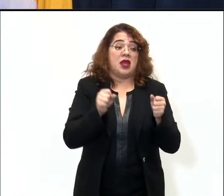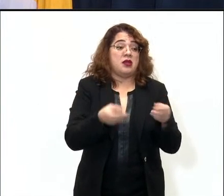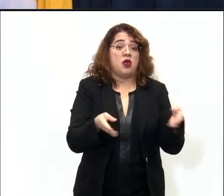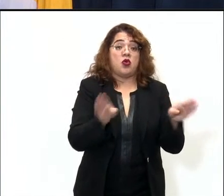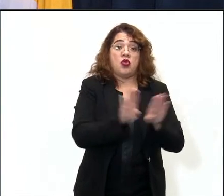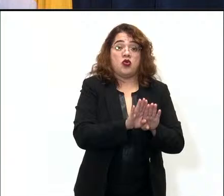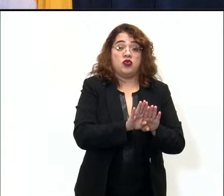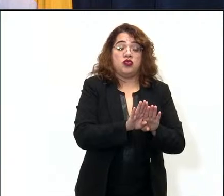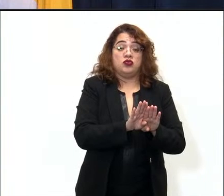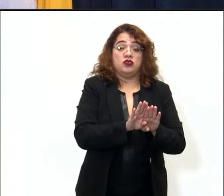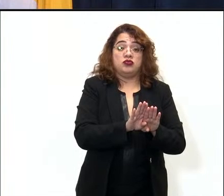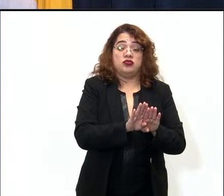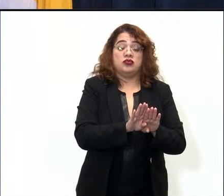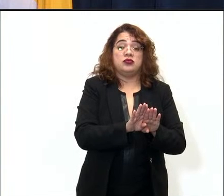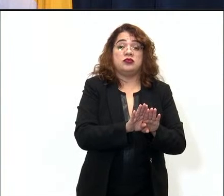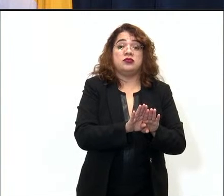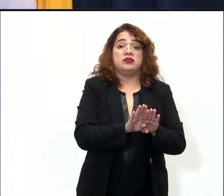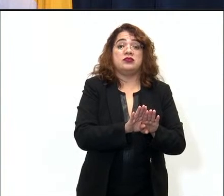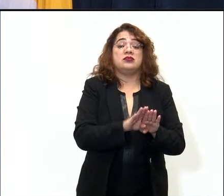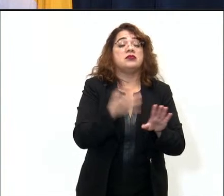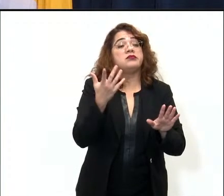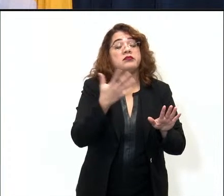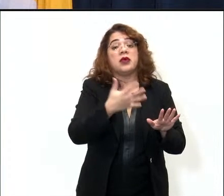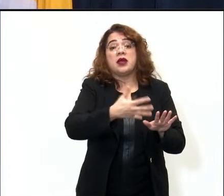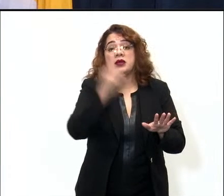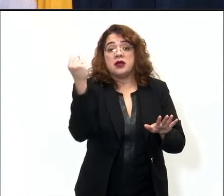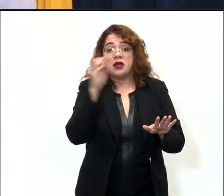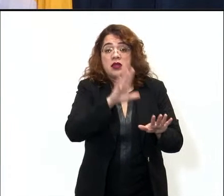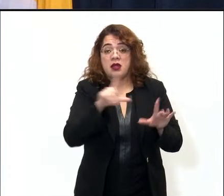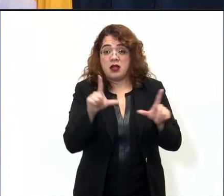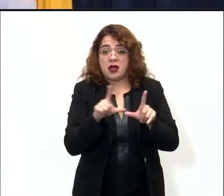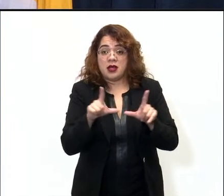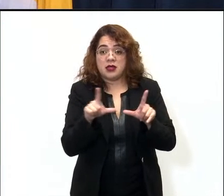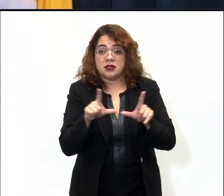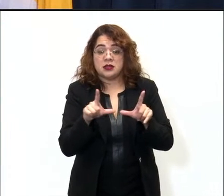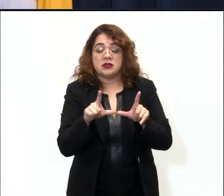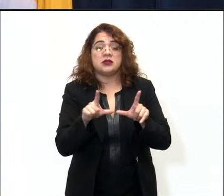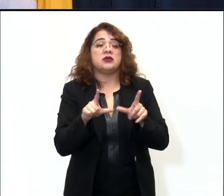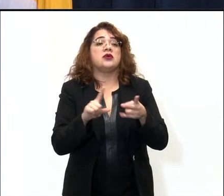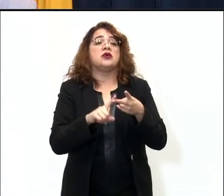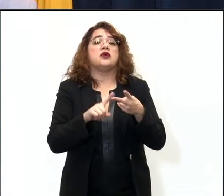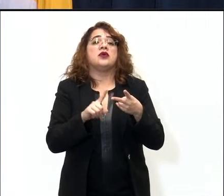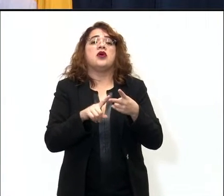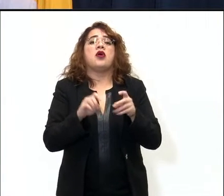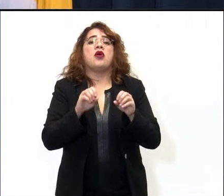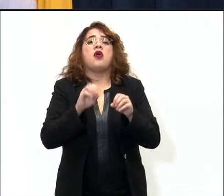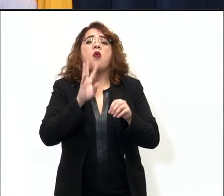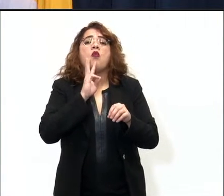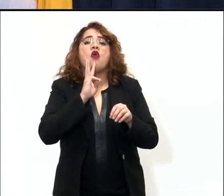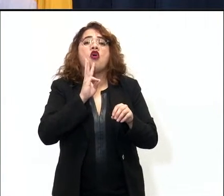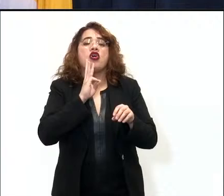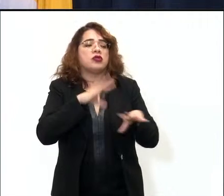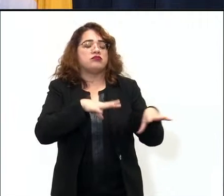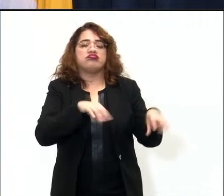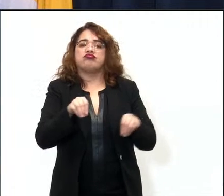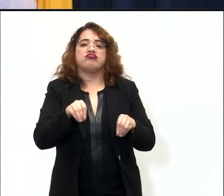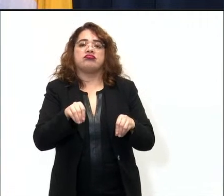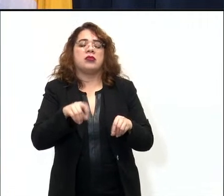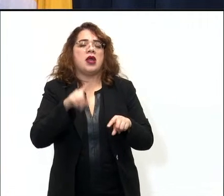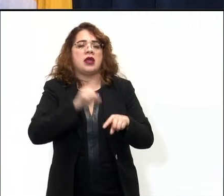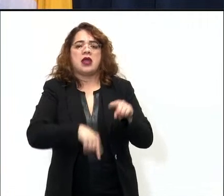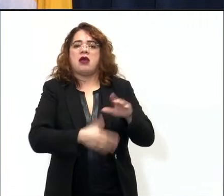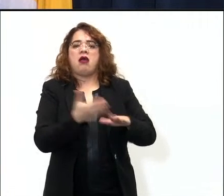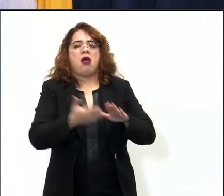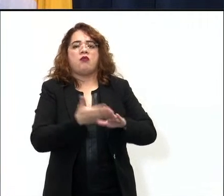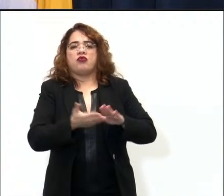close them through taking their license, or maybe turning off the water or something that allows so that they are not allowed to